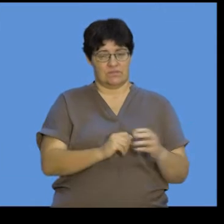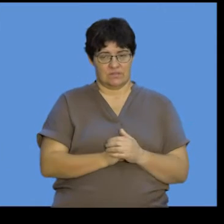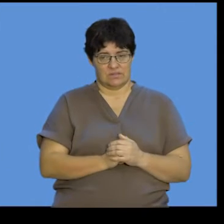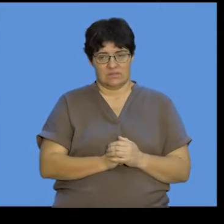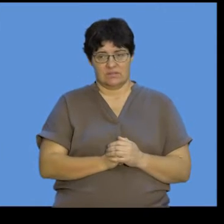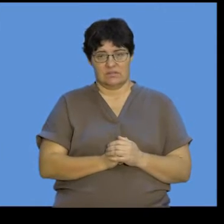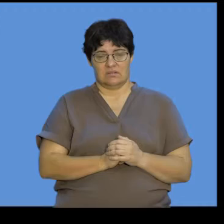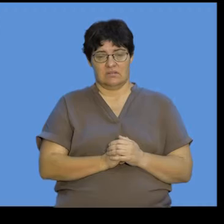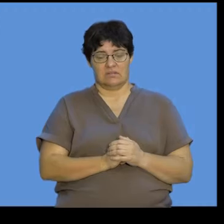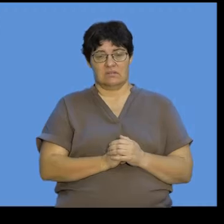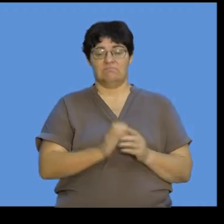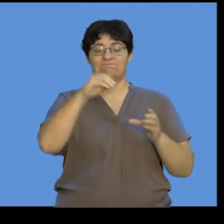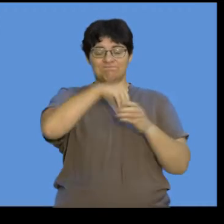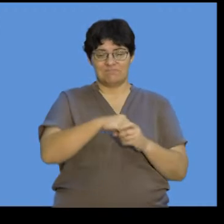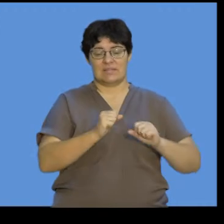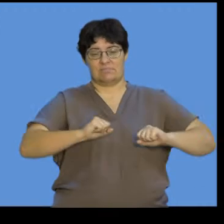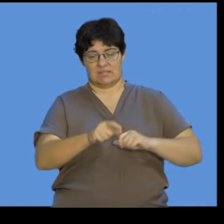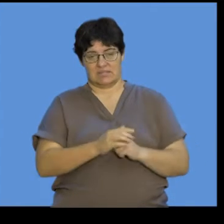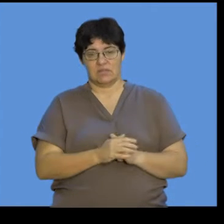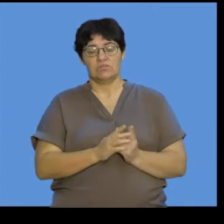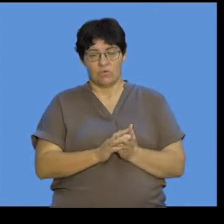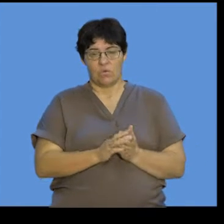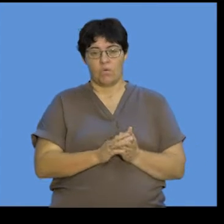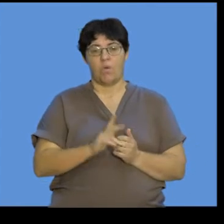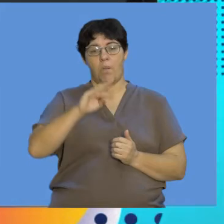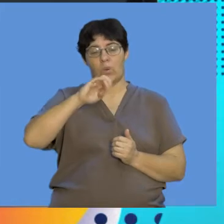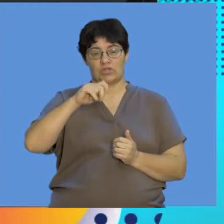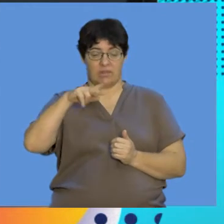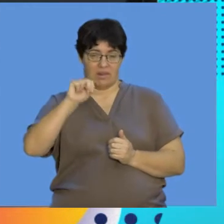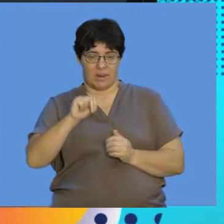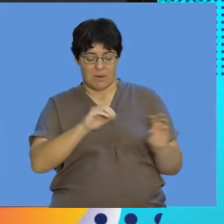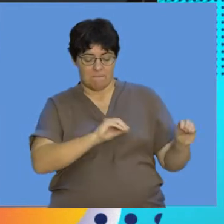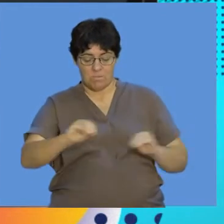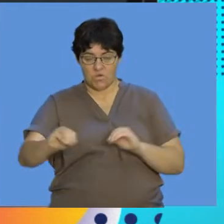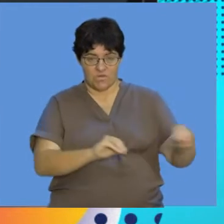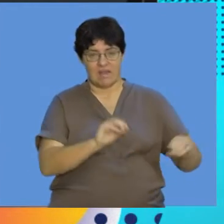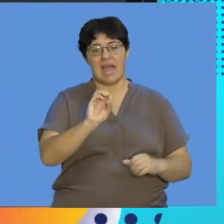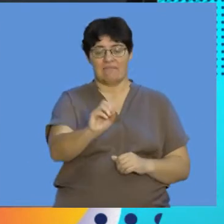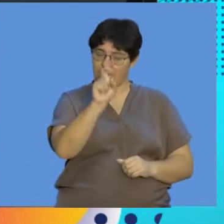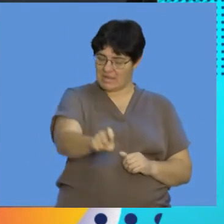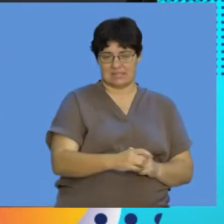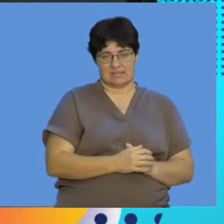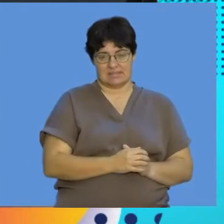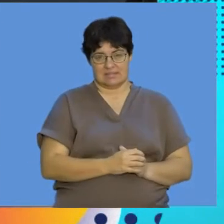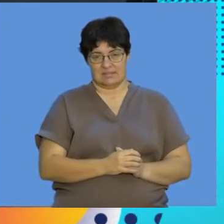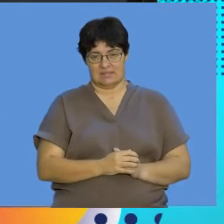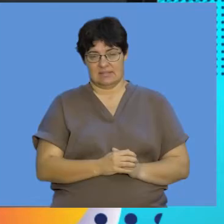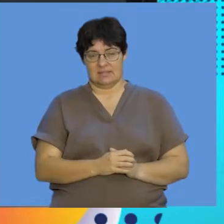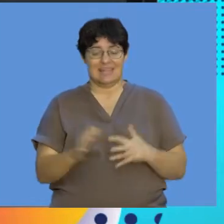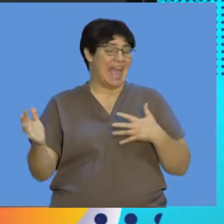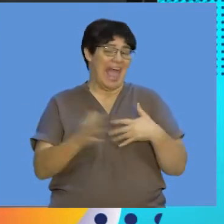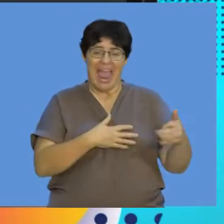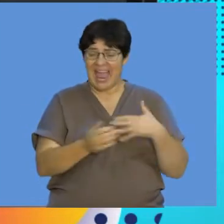into these spaces. So there must be motion, okay? Now, already, what do we know? We know that any form of